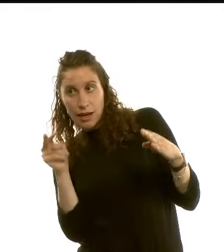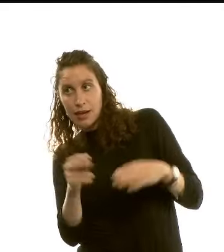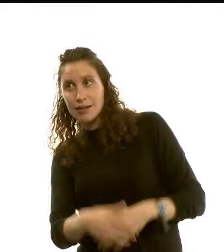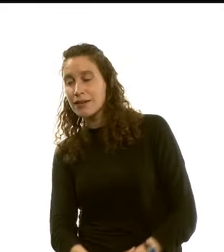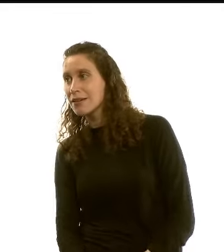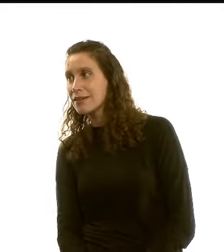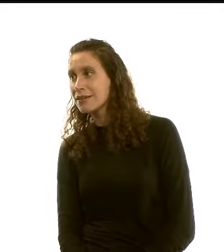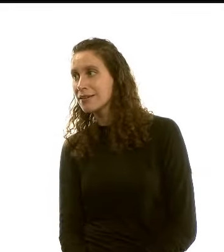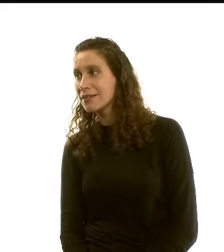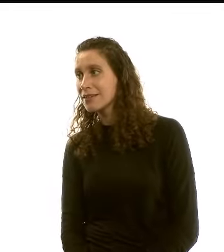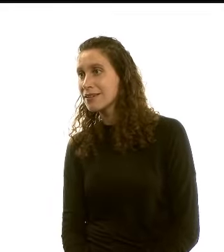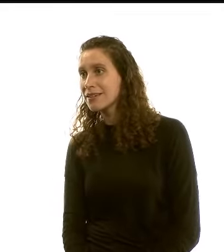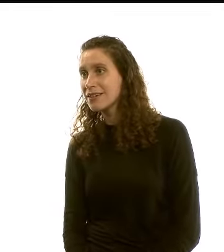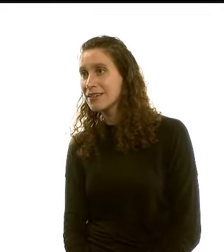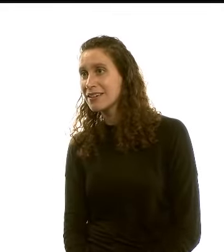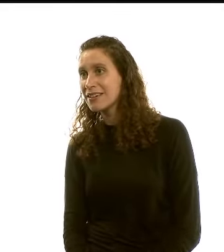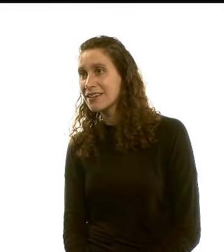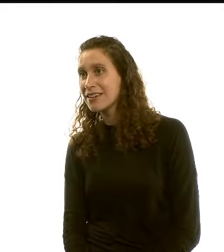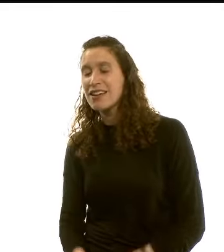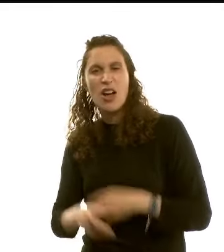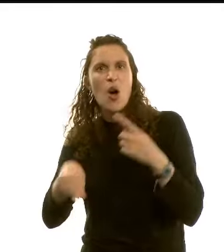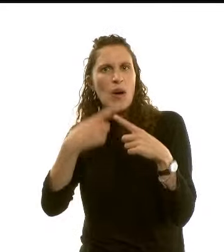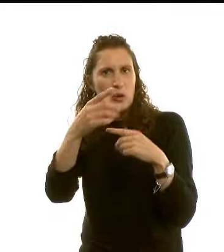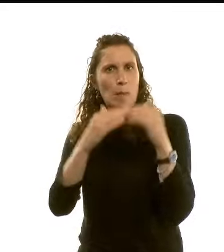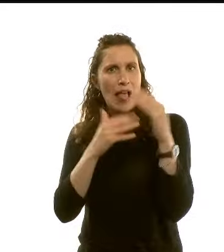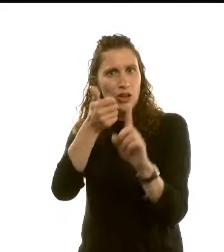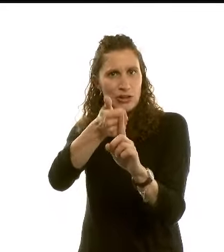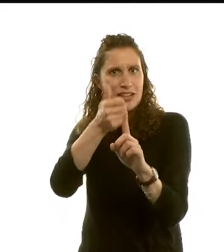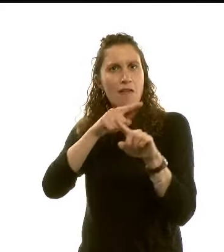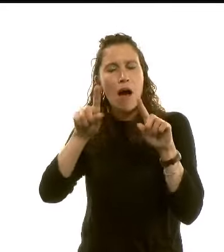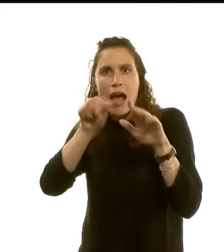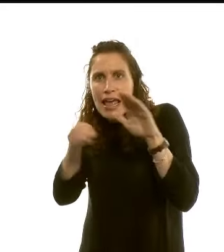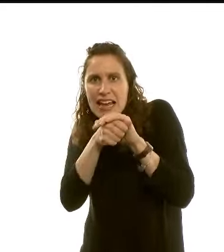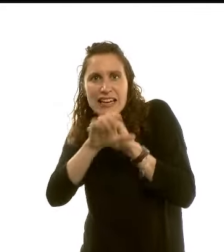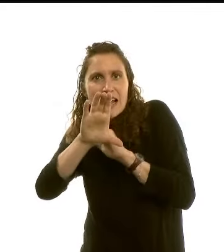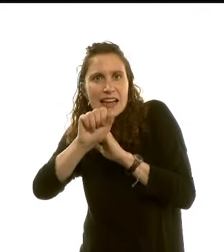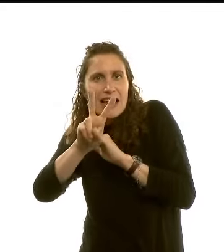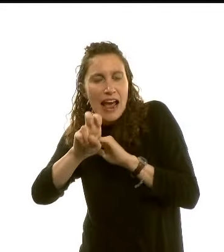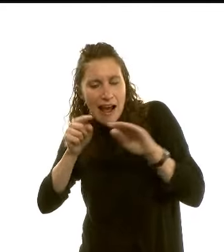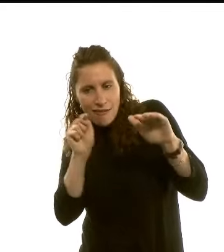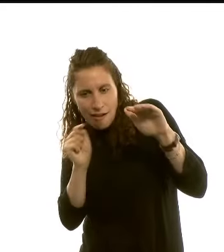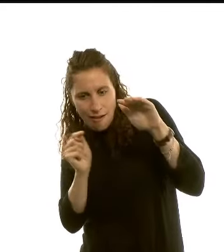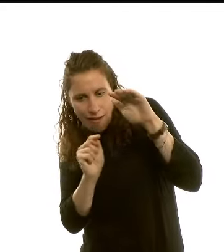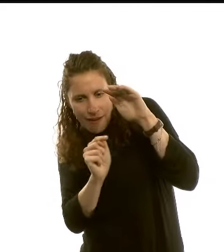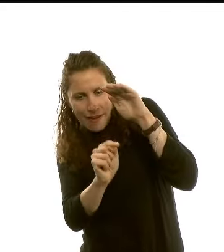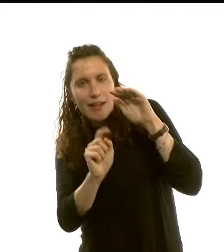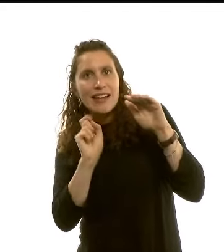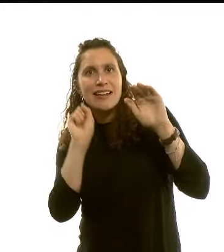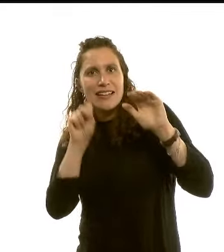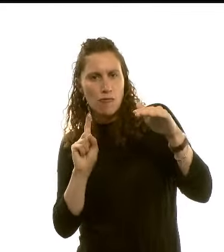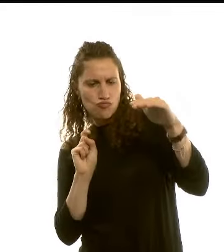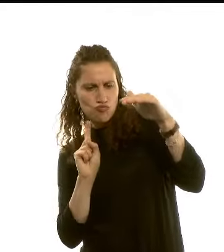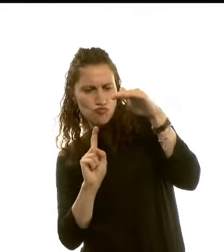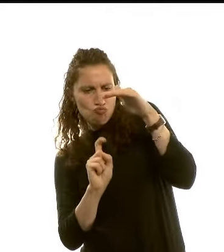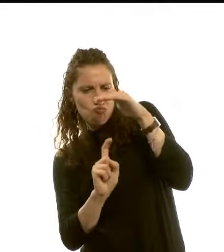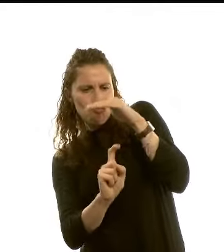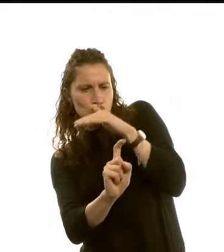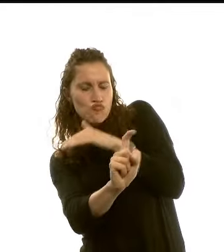see when you build this one for yourself, but there's a little hidden cave in here where the forestmen can go in and start to sneak into the